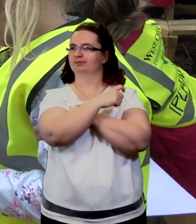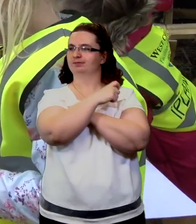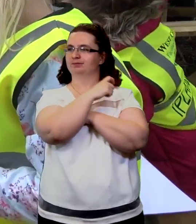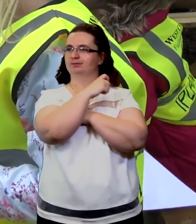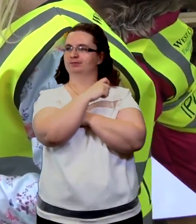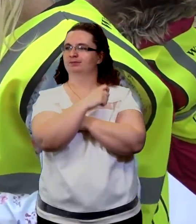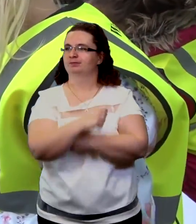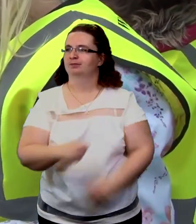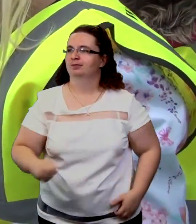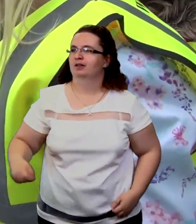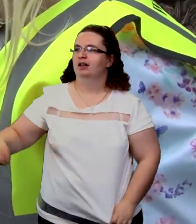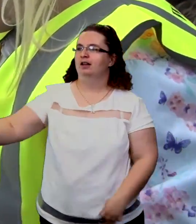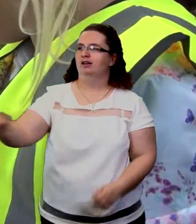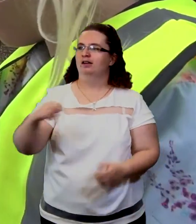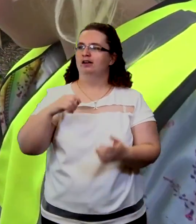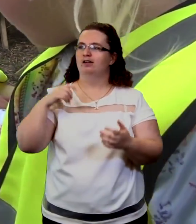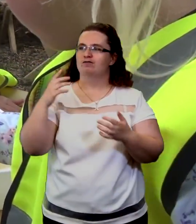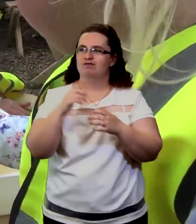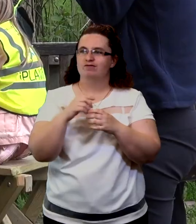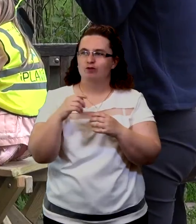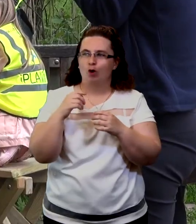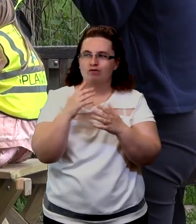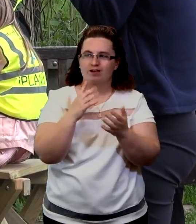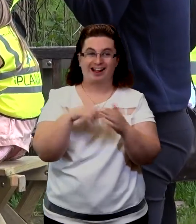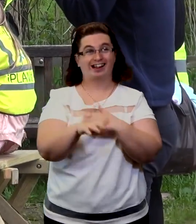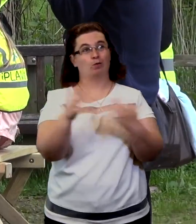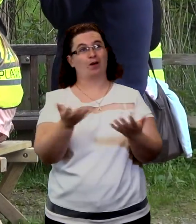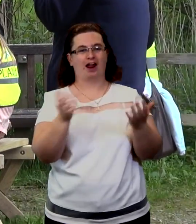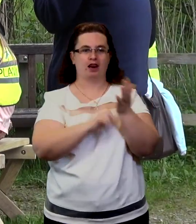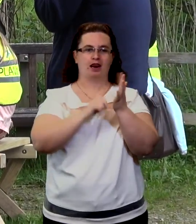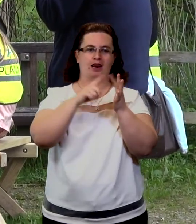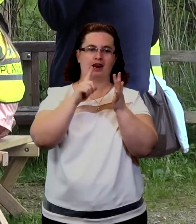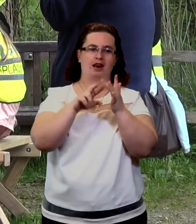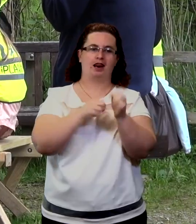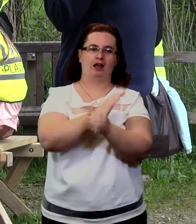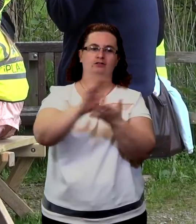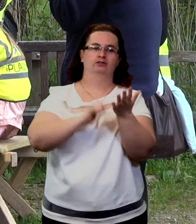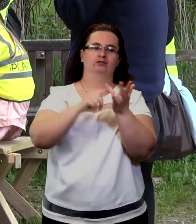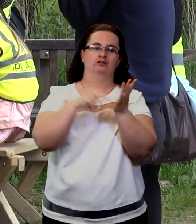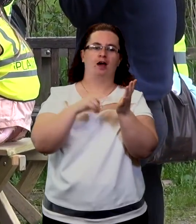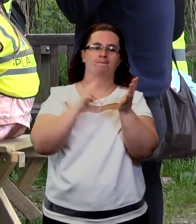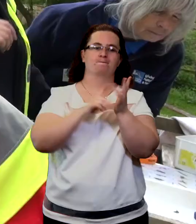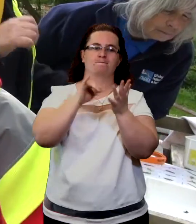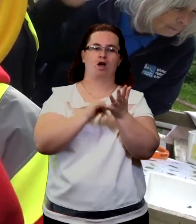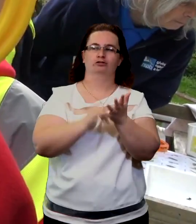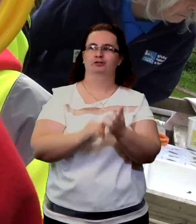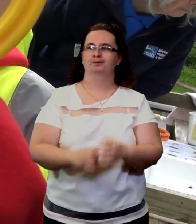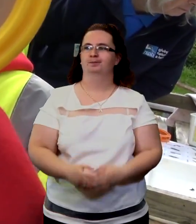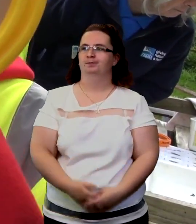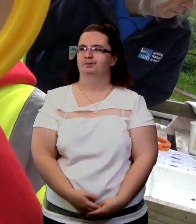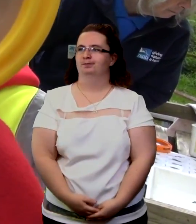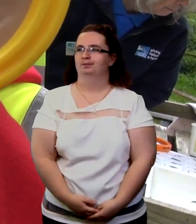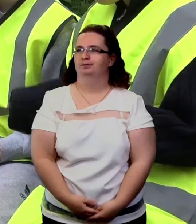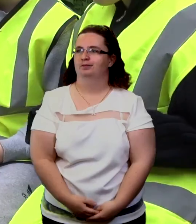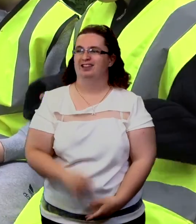creature. That one is just so that you can see through its skin. We needed to find something to give back to the community. We wanted to do it